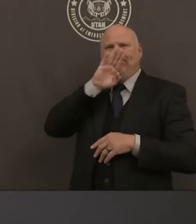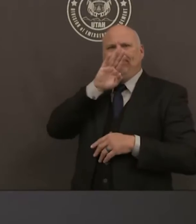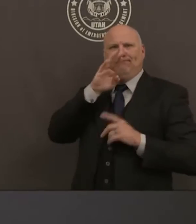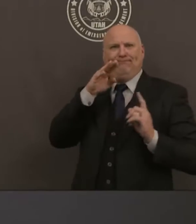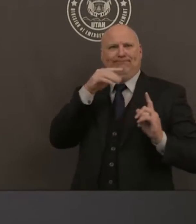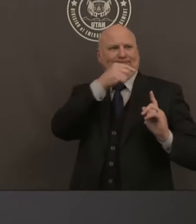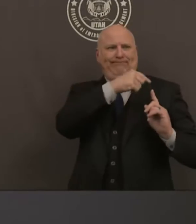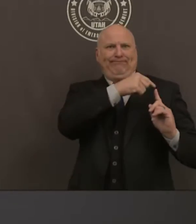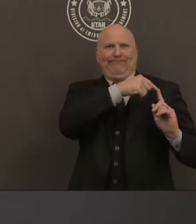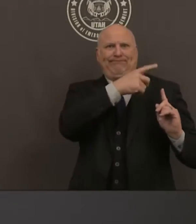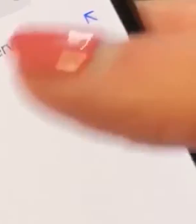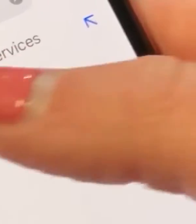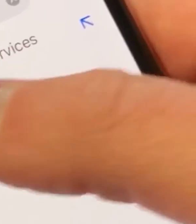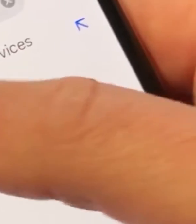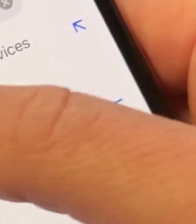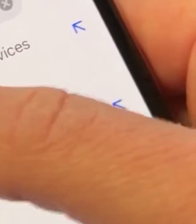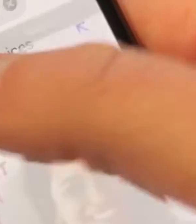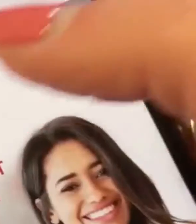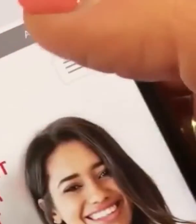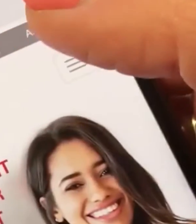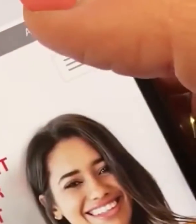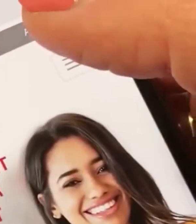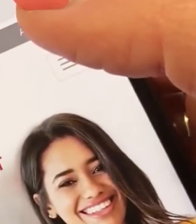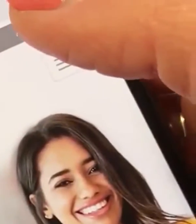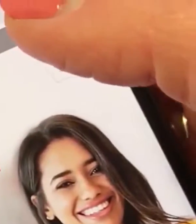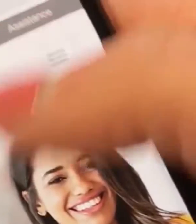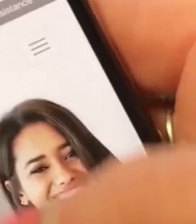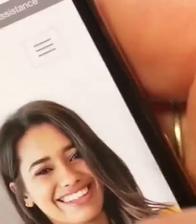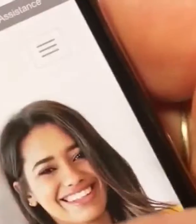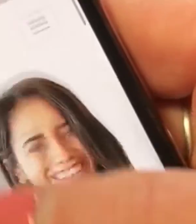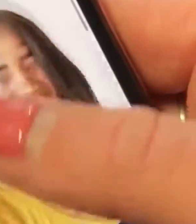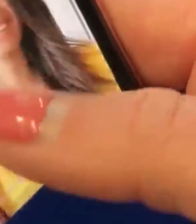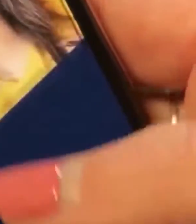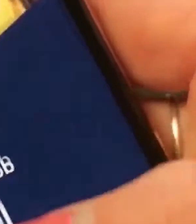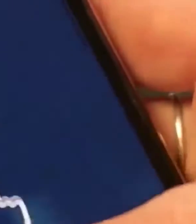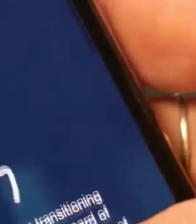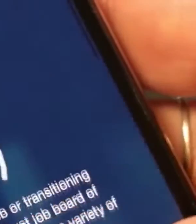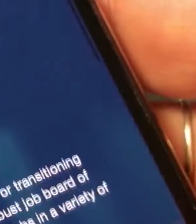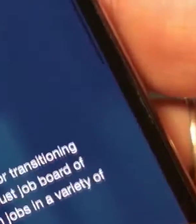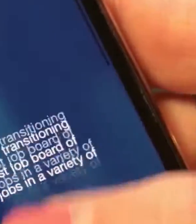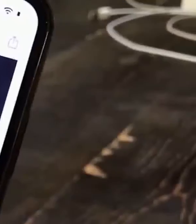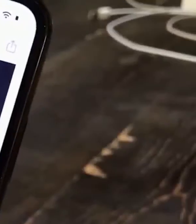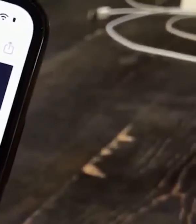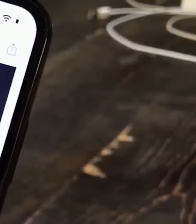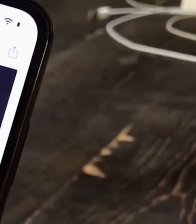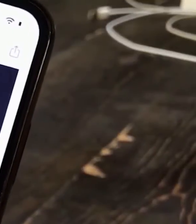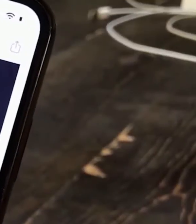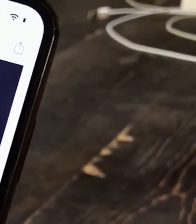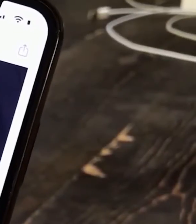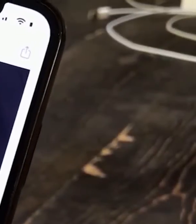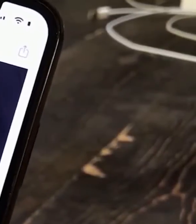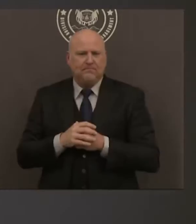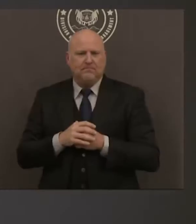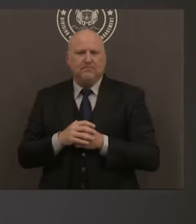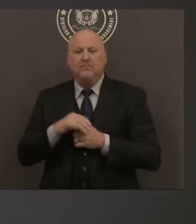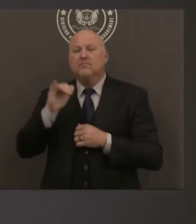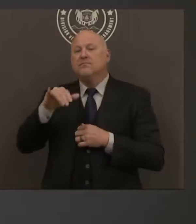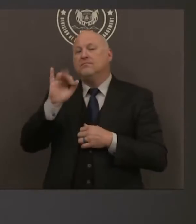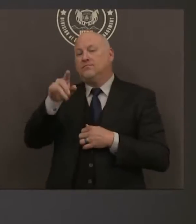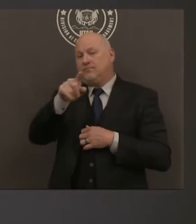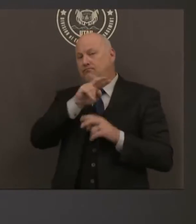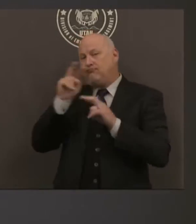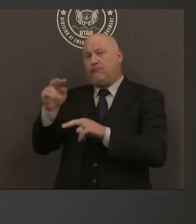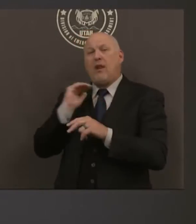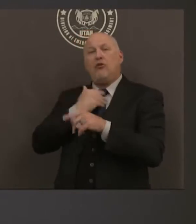with COVID-19. To receive assistance, go to jobs.utah.gov backslash COVID-19. There is an Am I